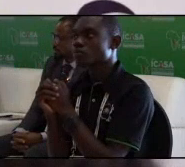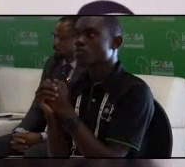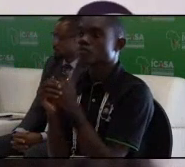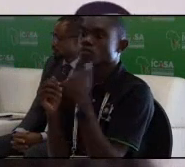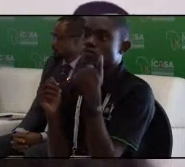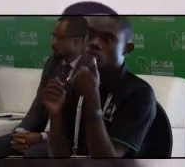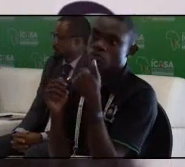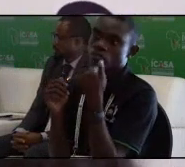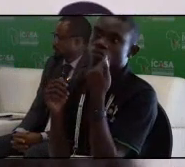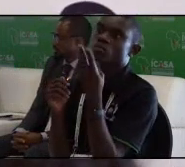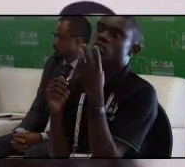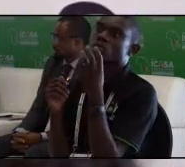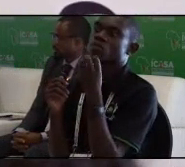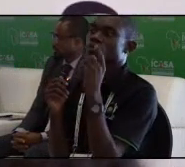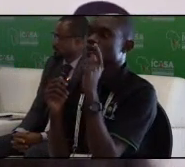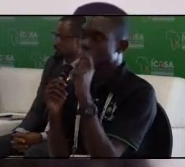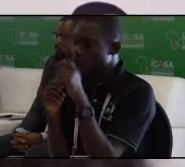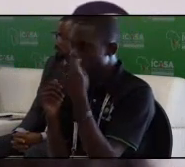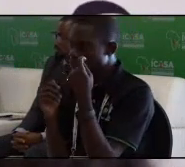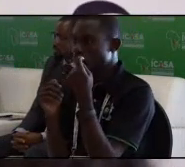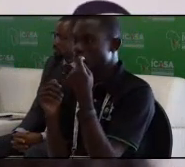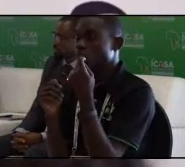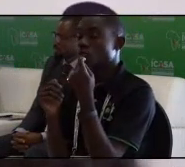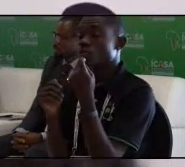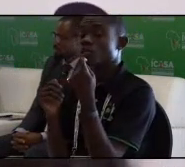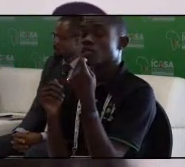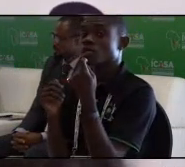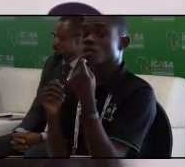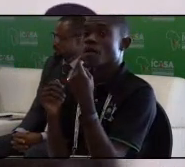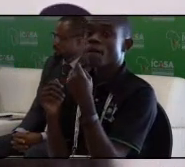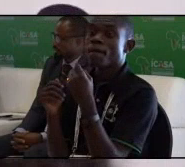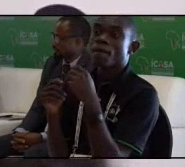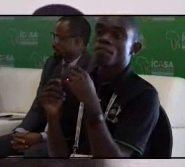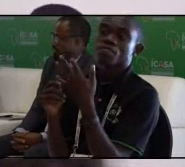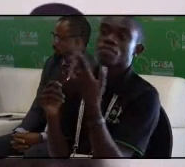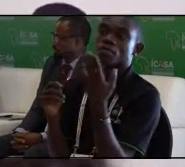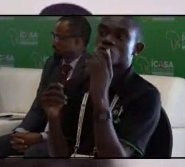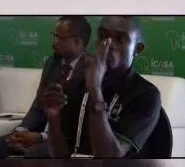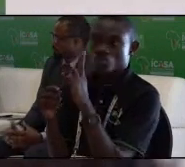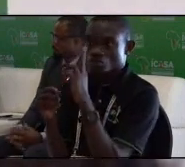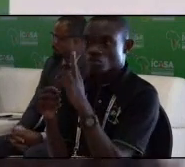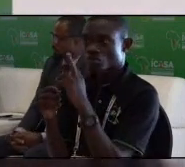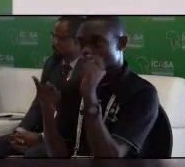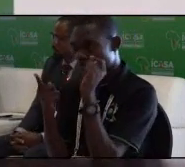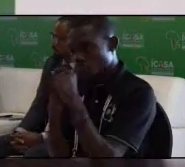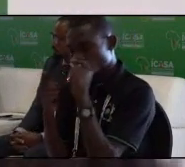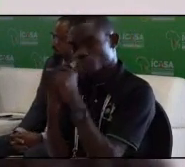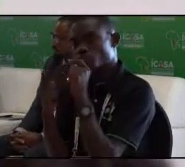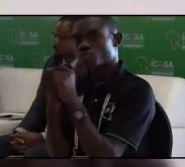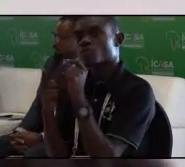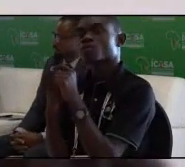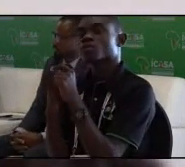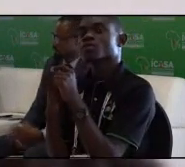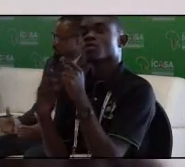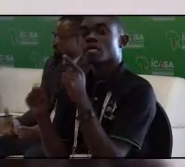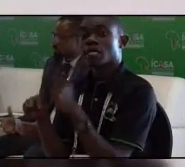over 640,000 test kits done, 640,000, and we've had a significant number of positives